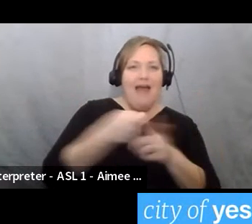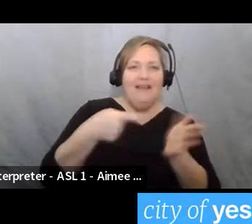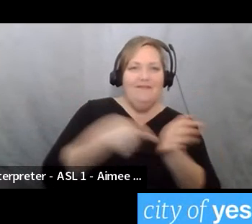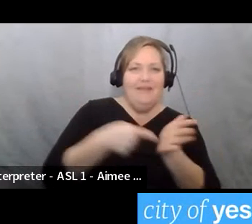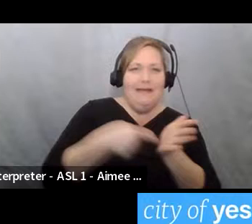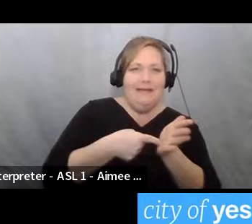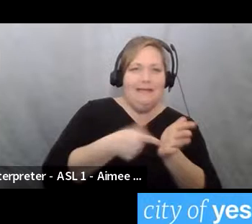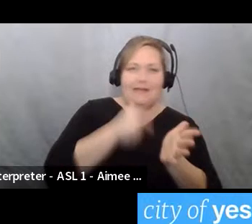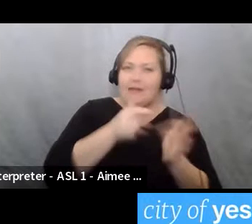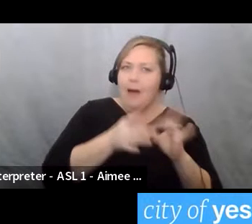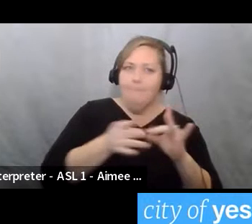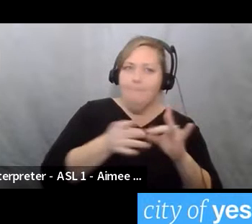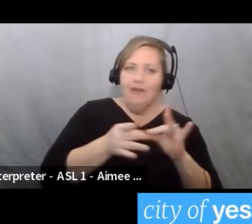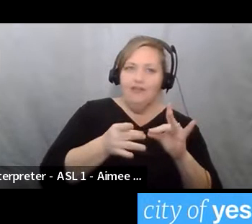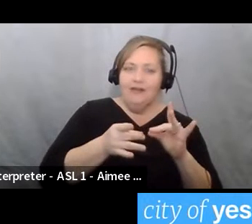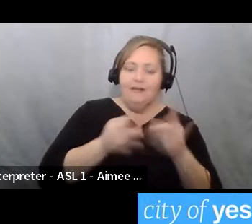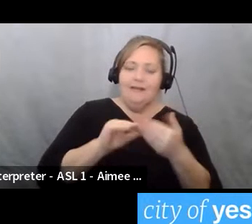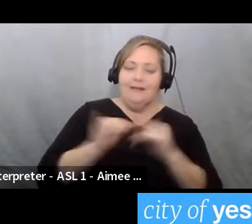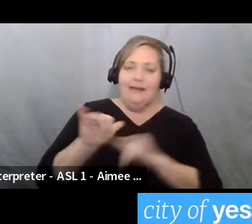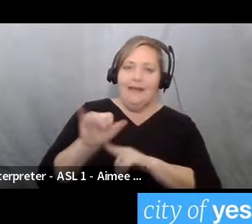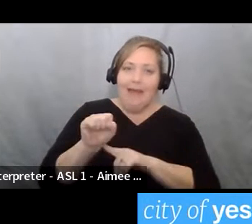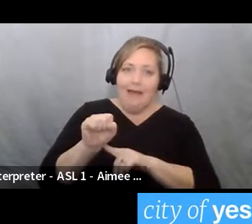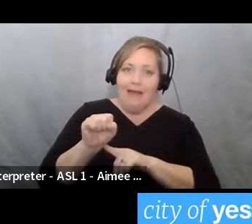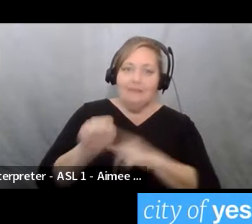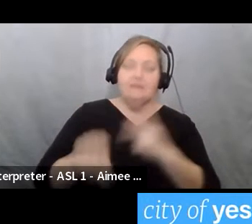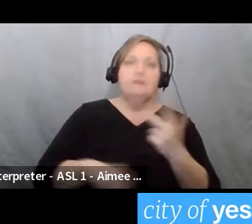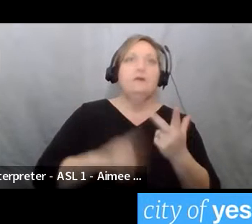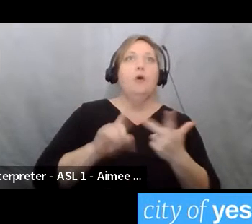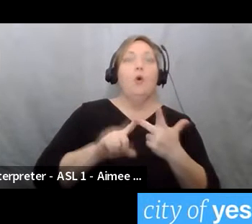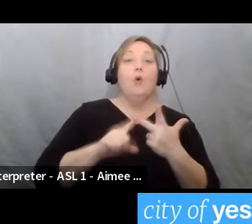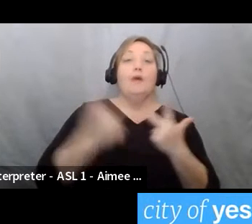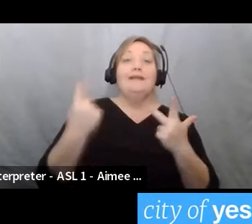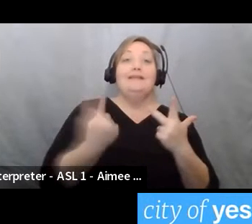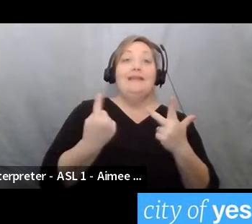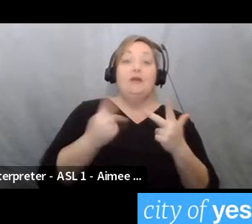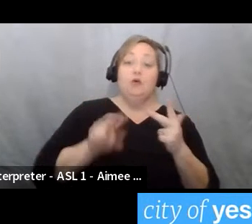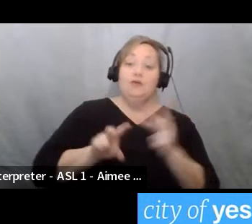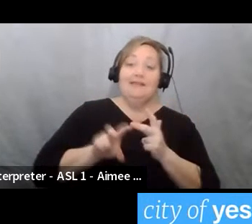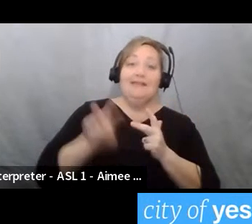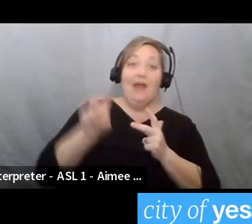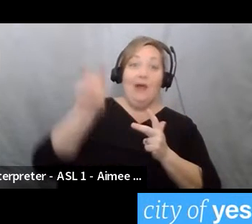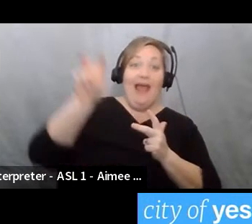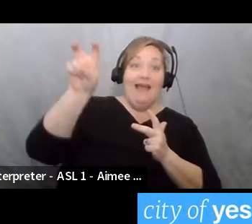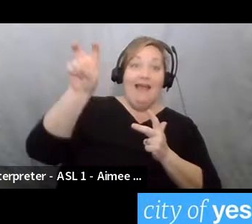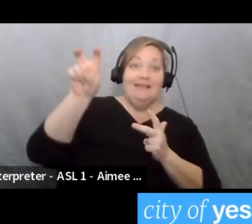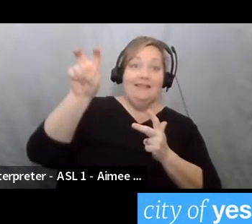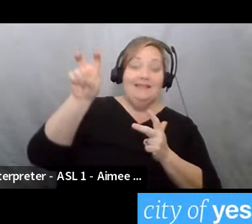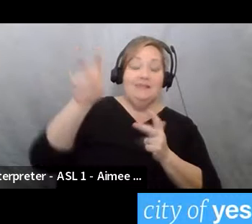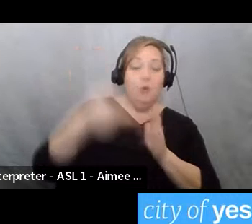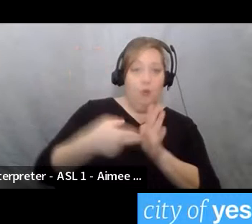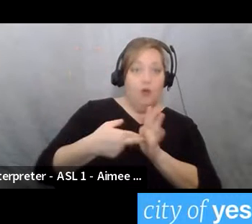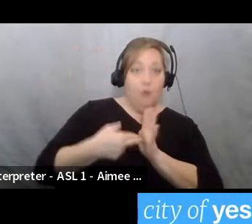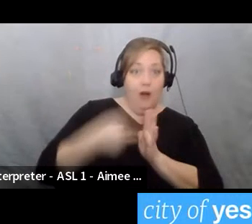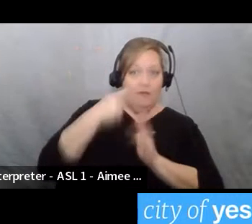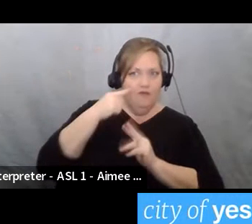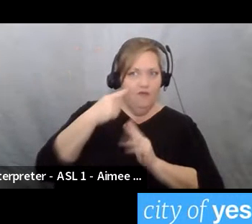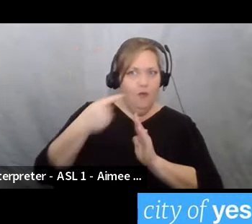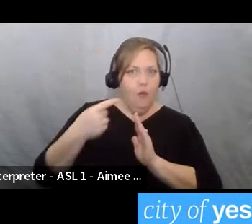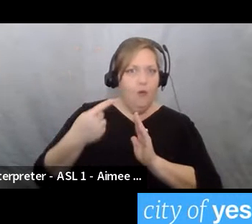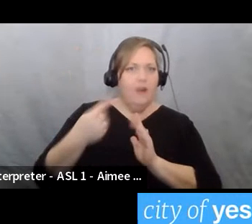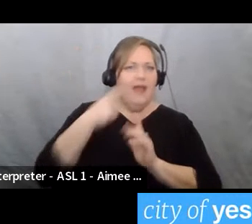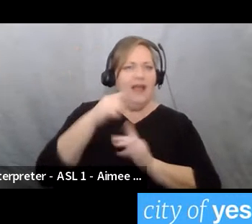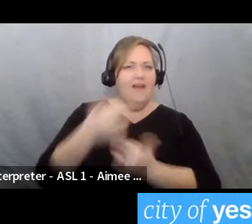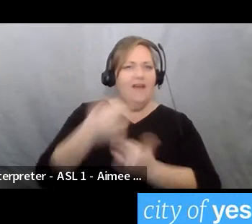in the city of Yes, or things like single staircase requirements for a certain amount of buildings. I know that's technically a fire